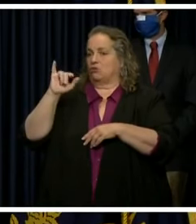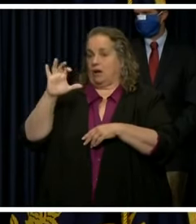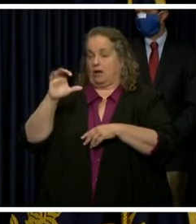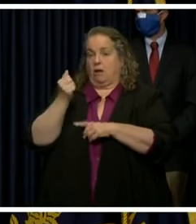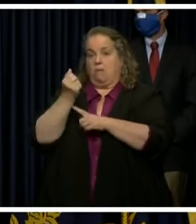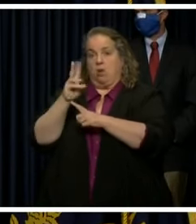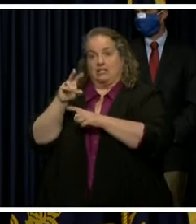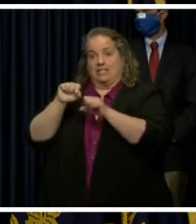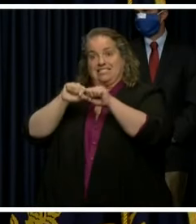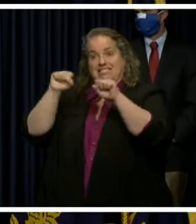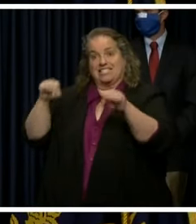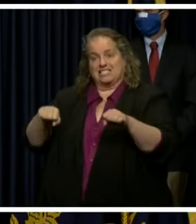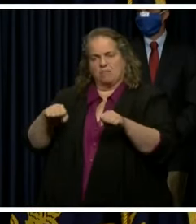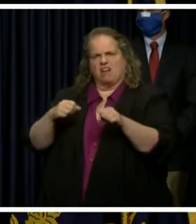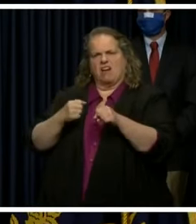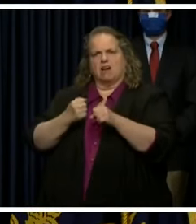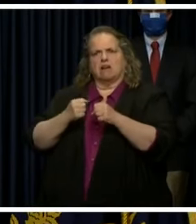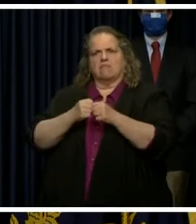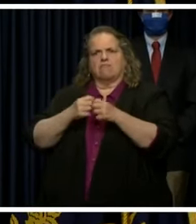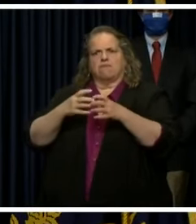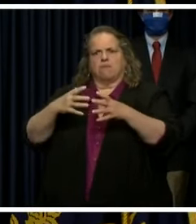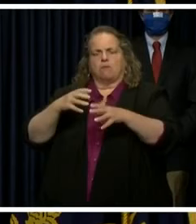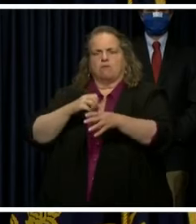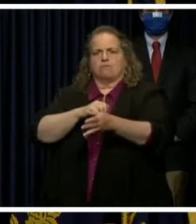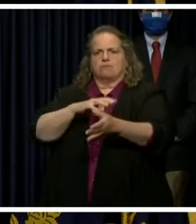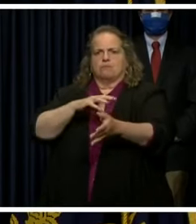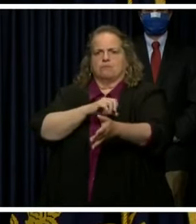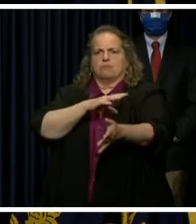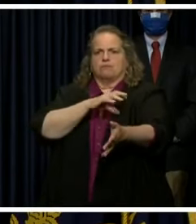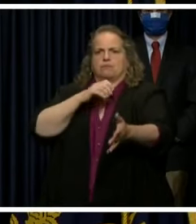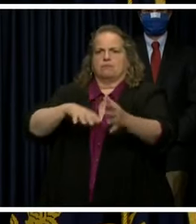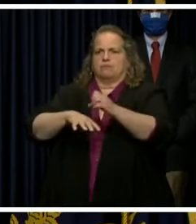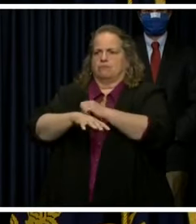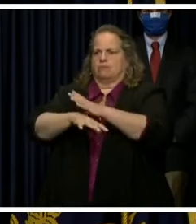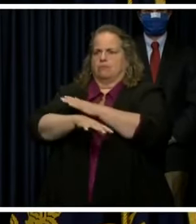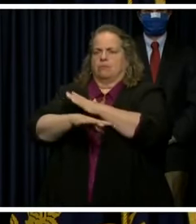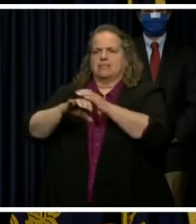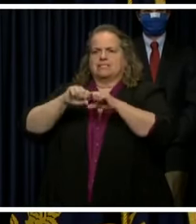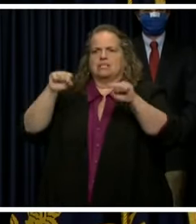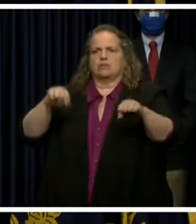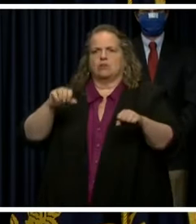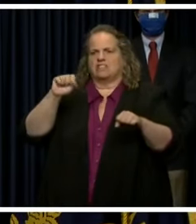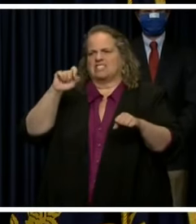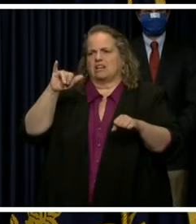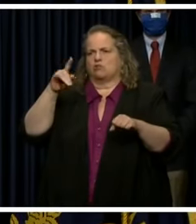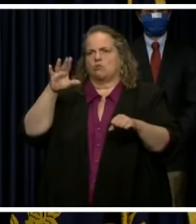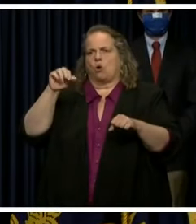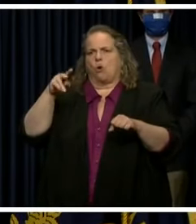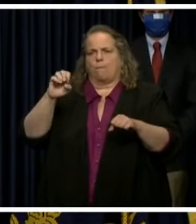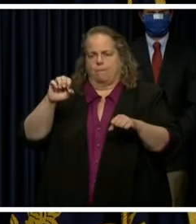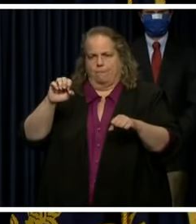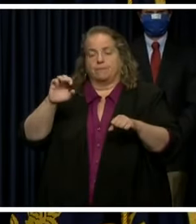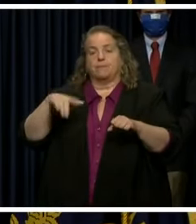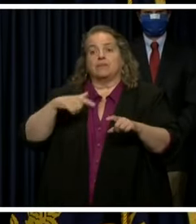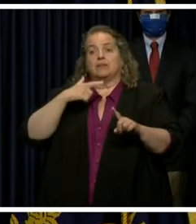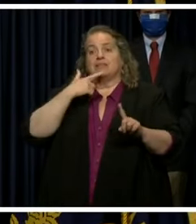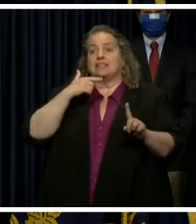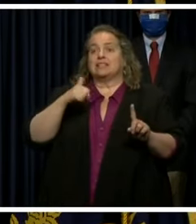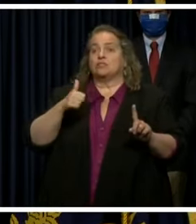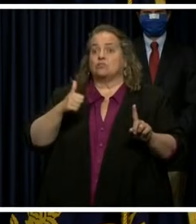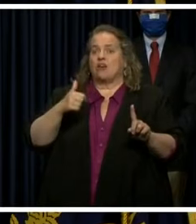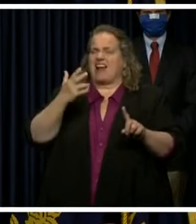inflammatory syndrome. And this was first reported out in New York, to my knowledge. The 10-year-old